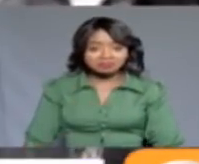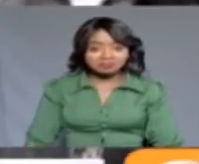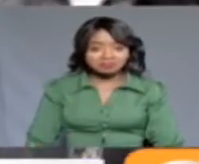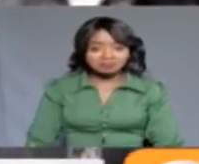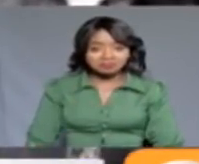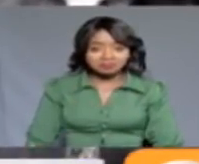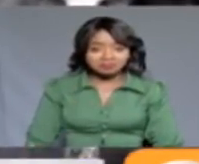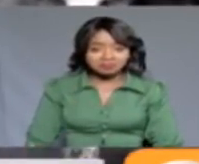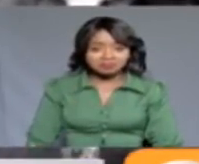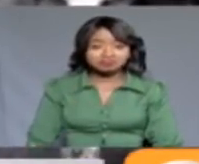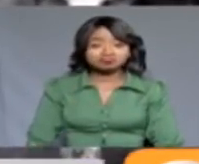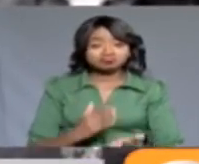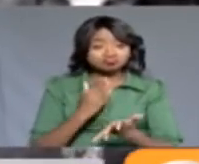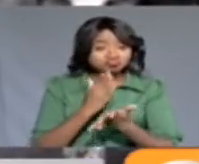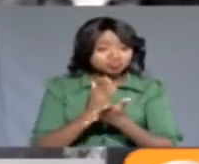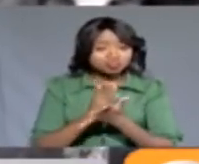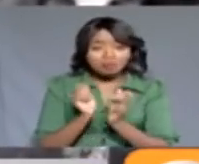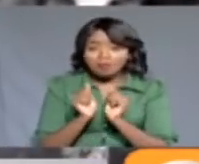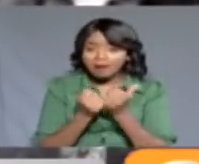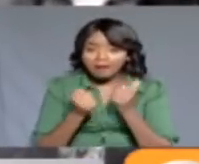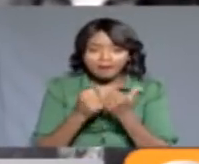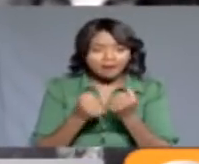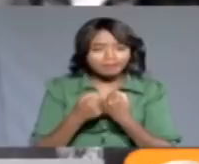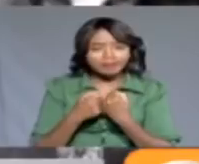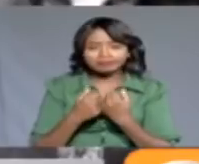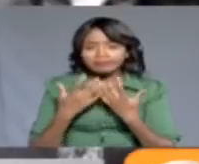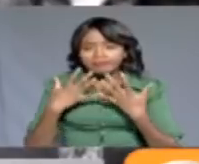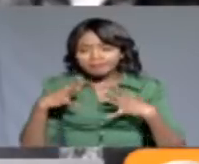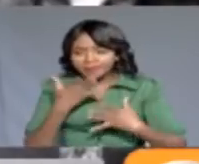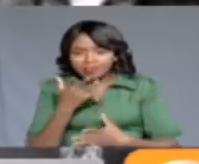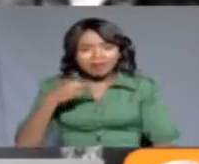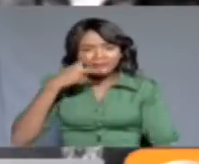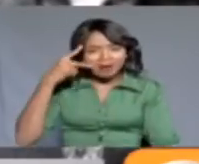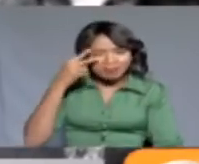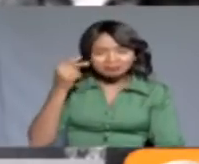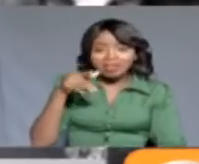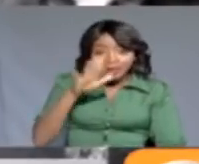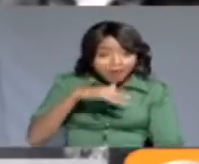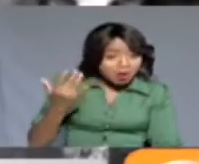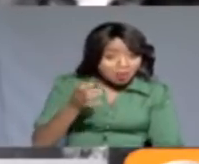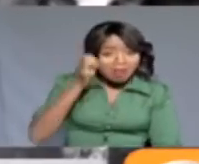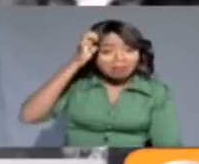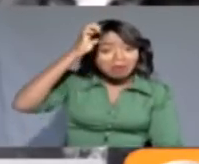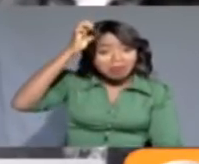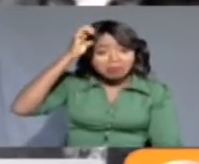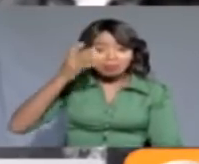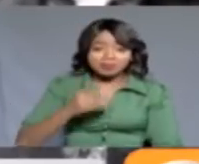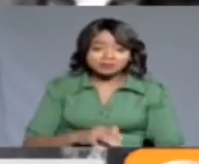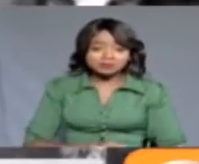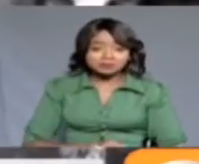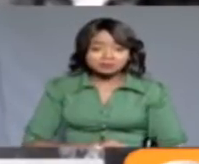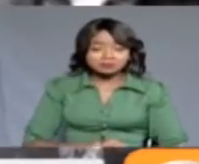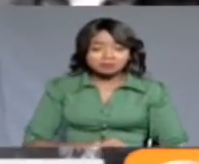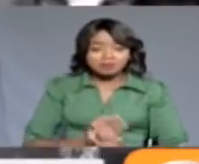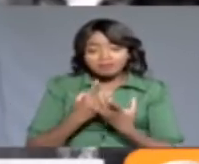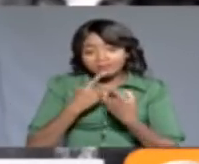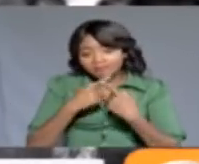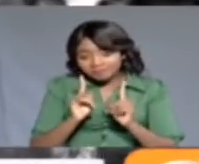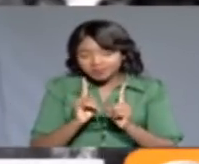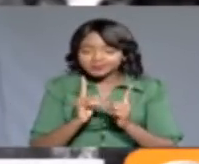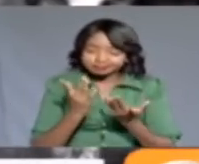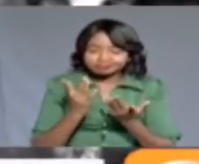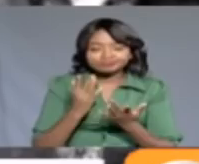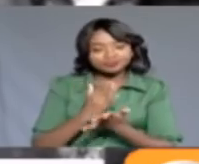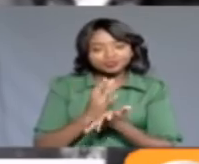Kwamba kumekuwa na visa vingi vya ugaidi hapa jiji la Eldoret, na lakini